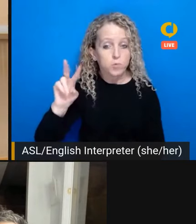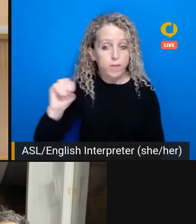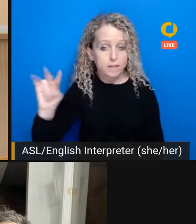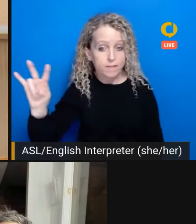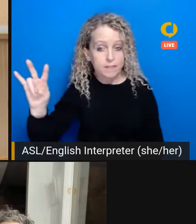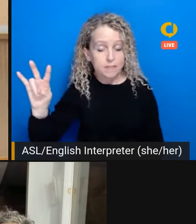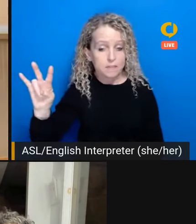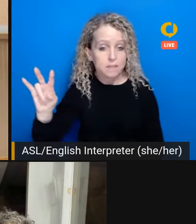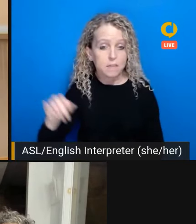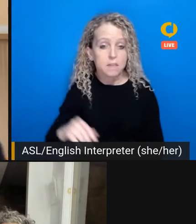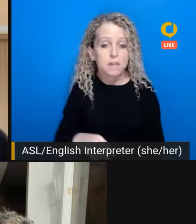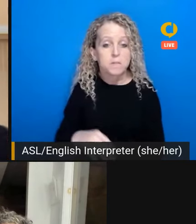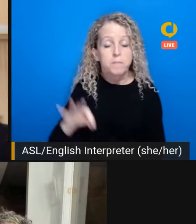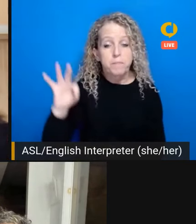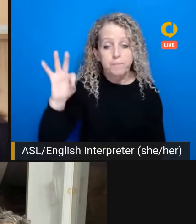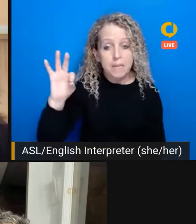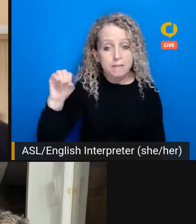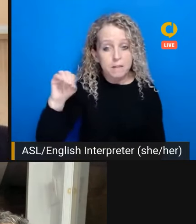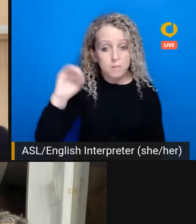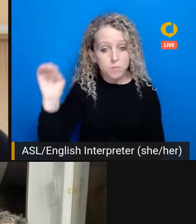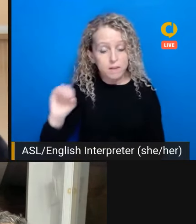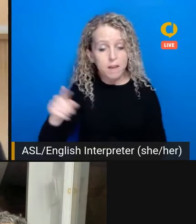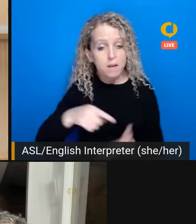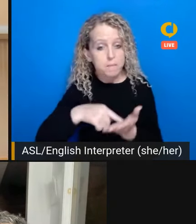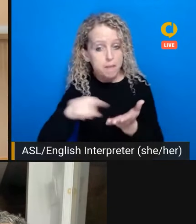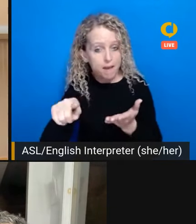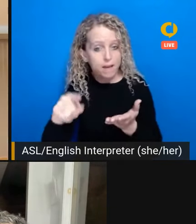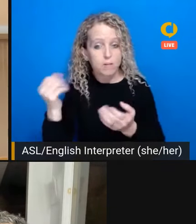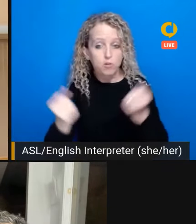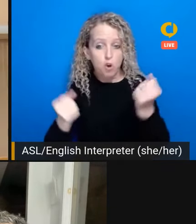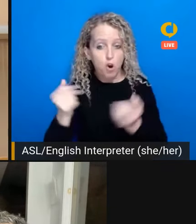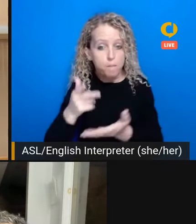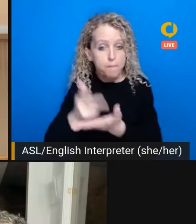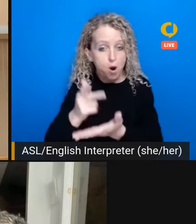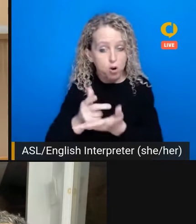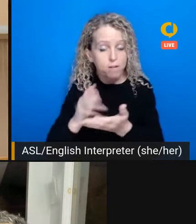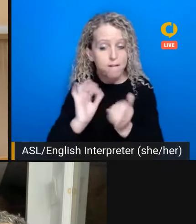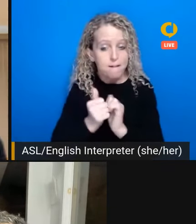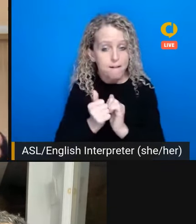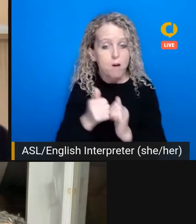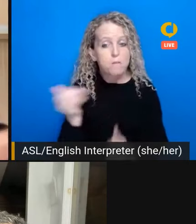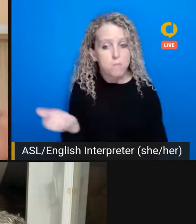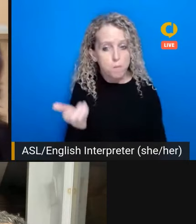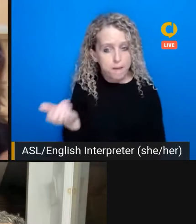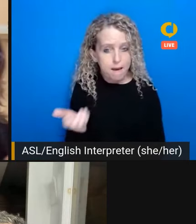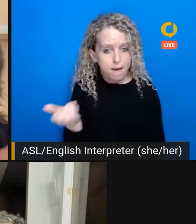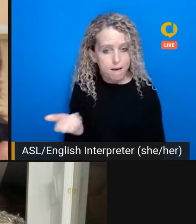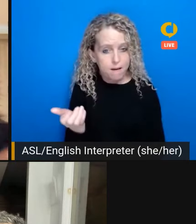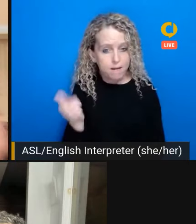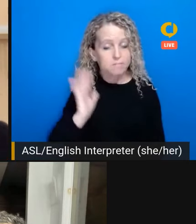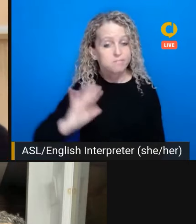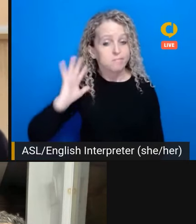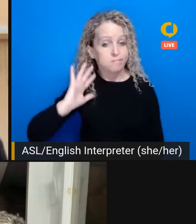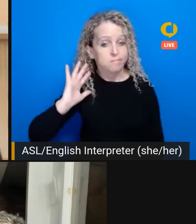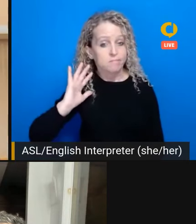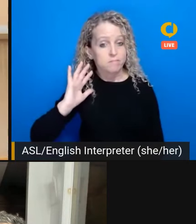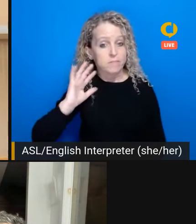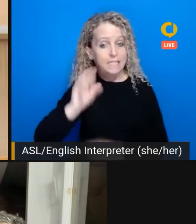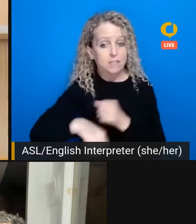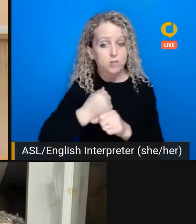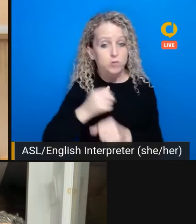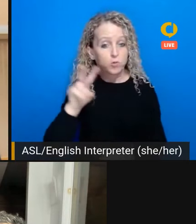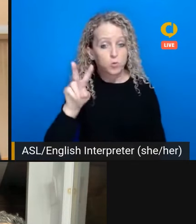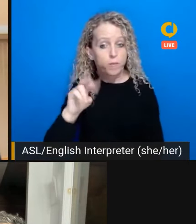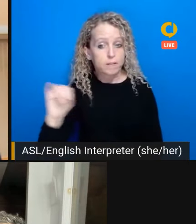paying their car park fees on their mobile devices. Again, back in 2007. So at the